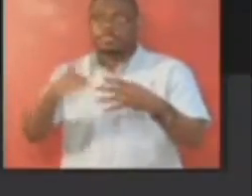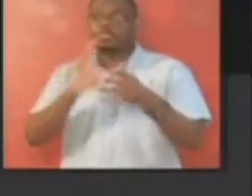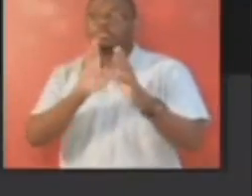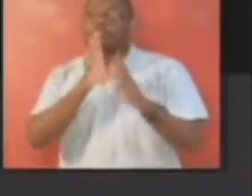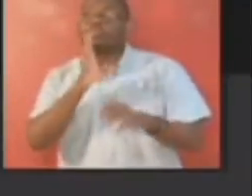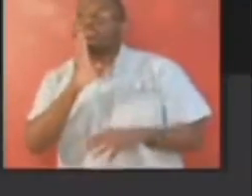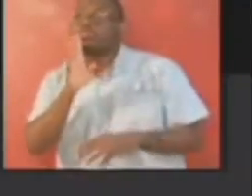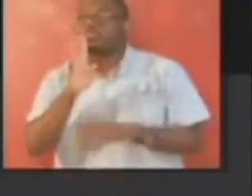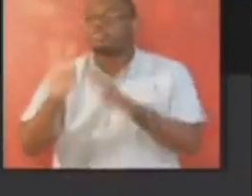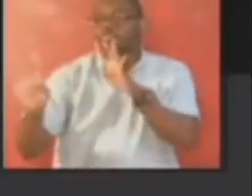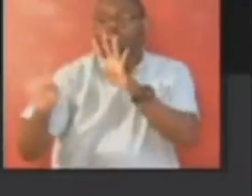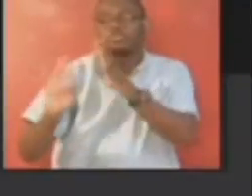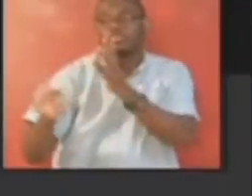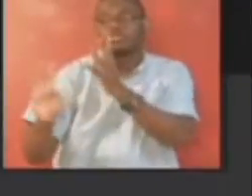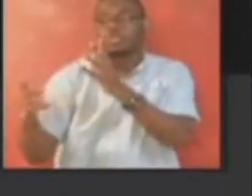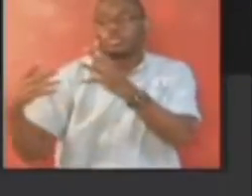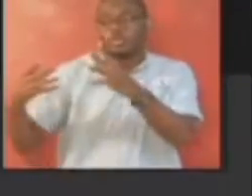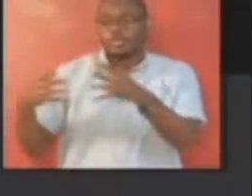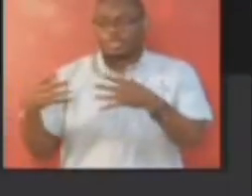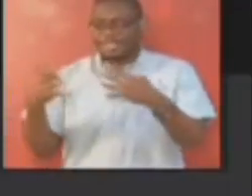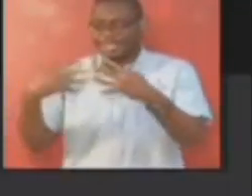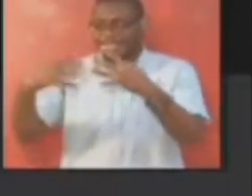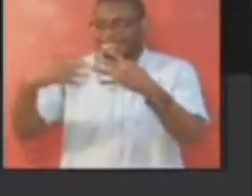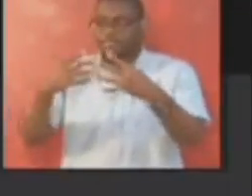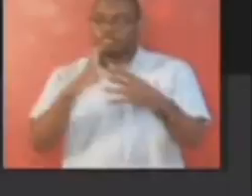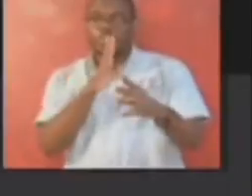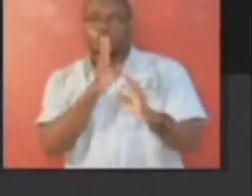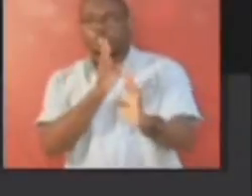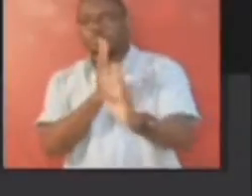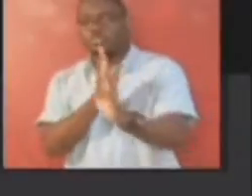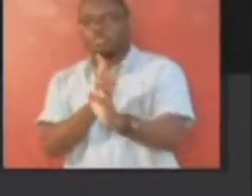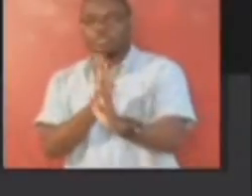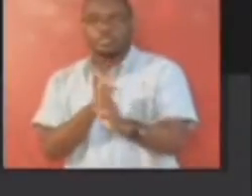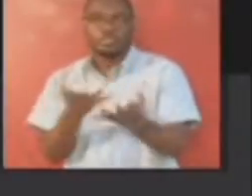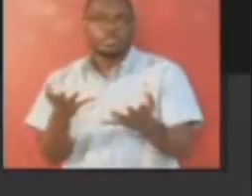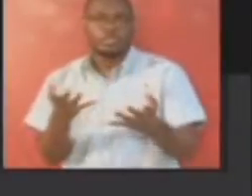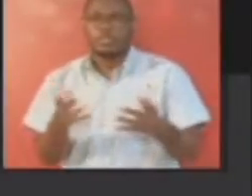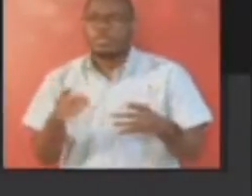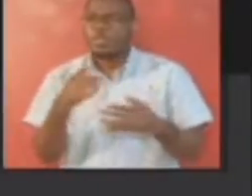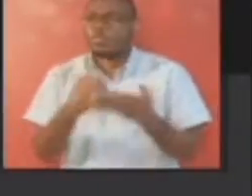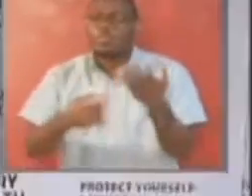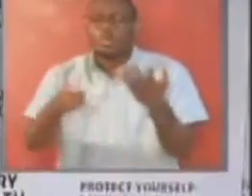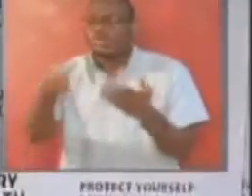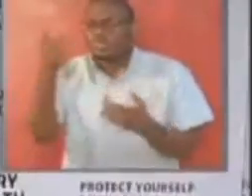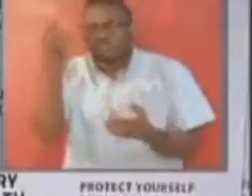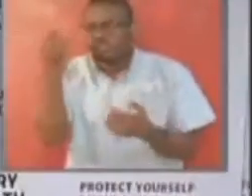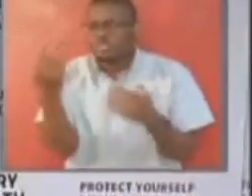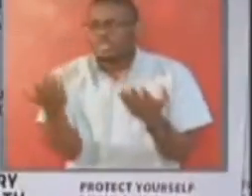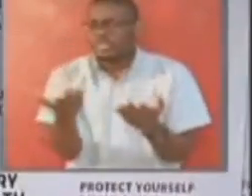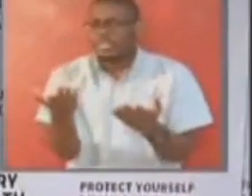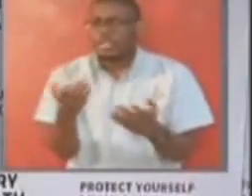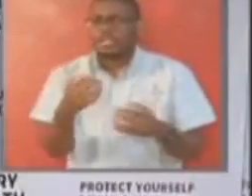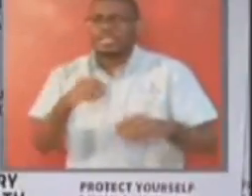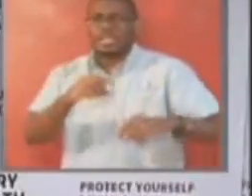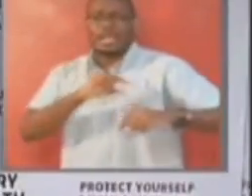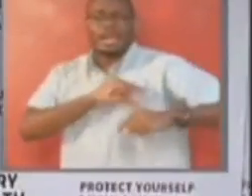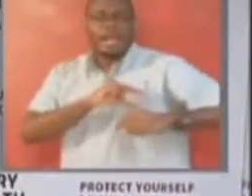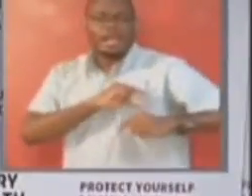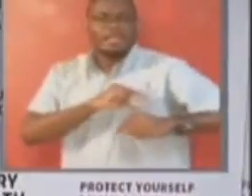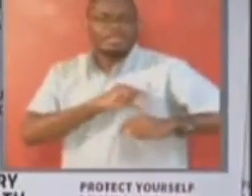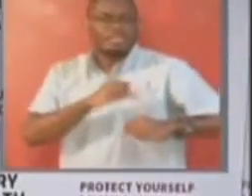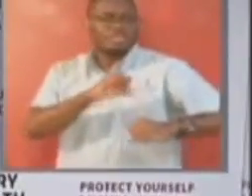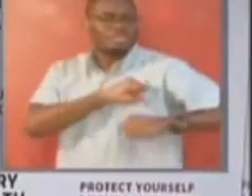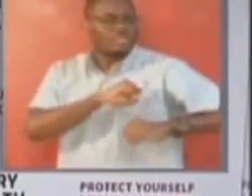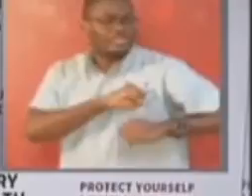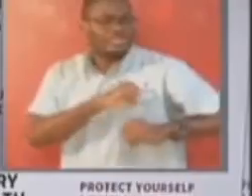just want to get an idea of what is the security protocols for step-down facilities. Okay, so from